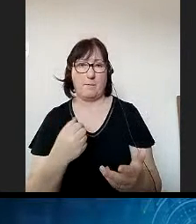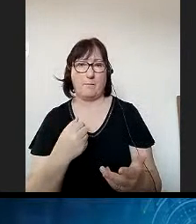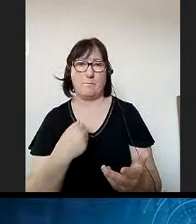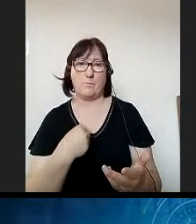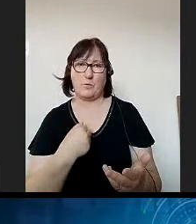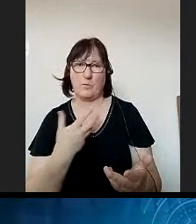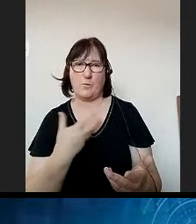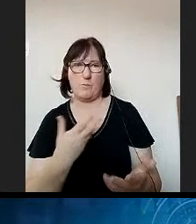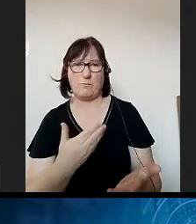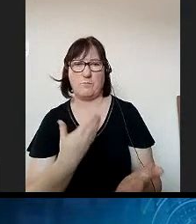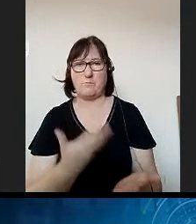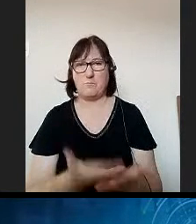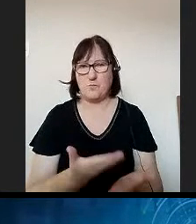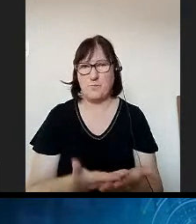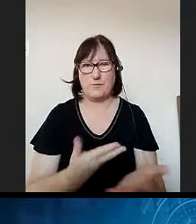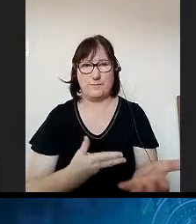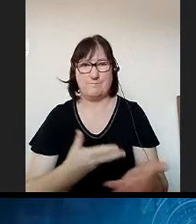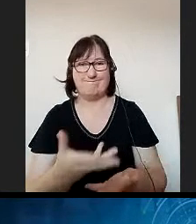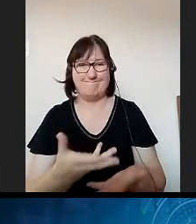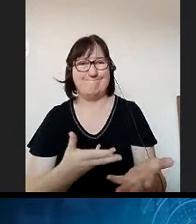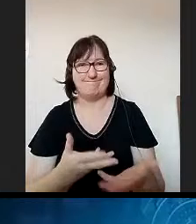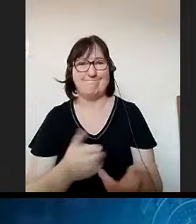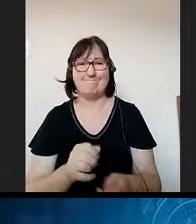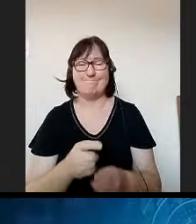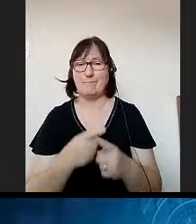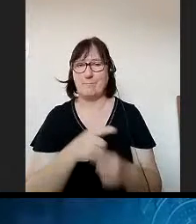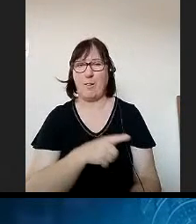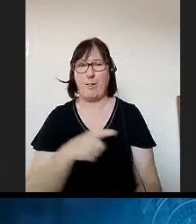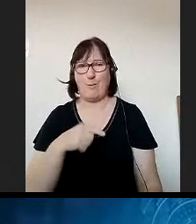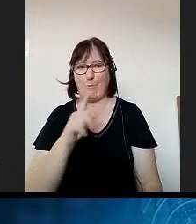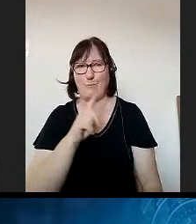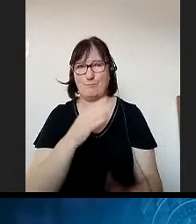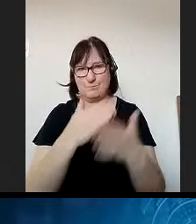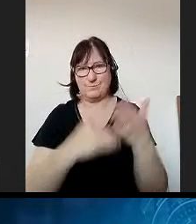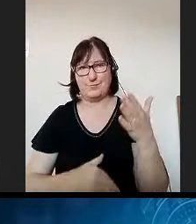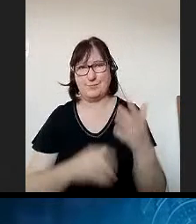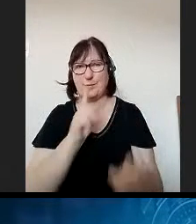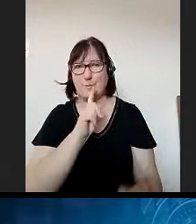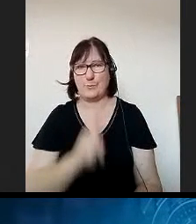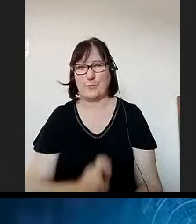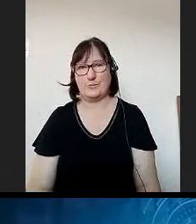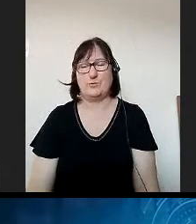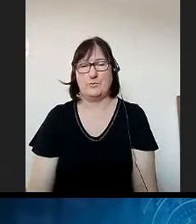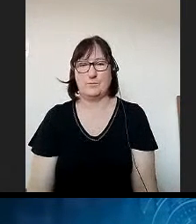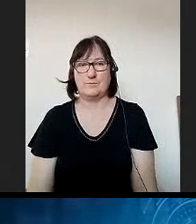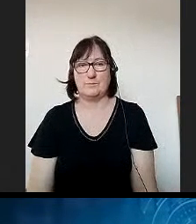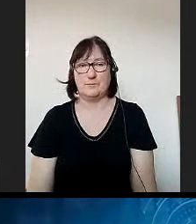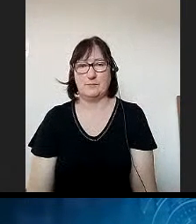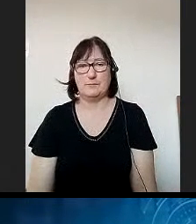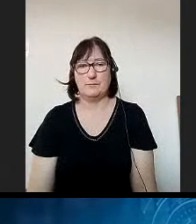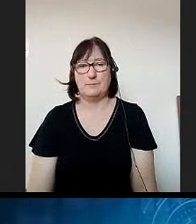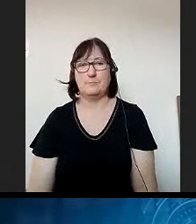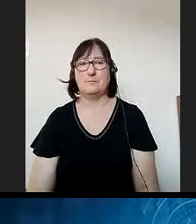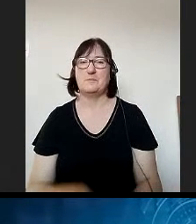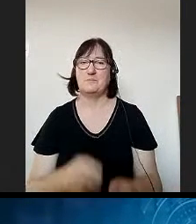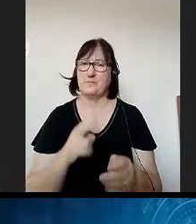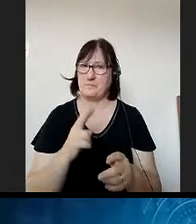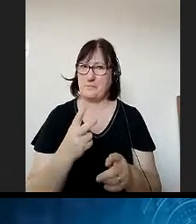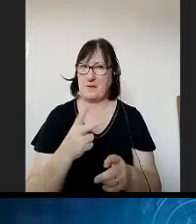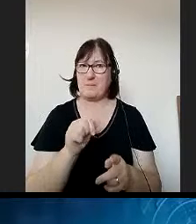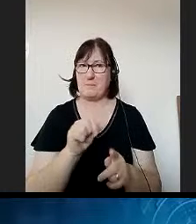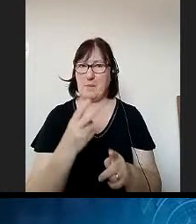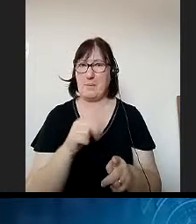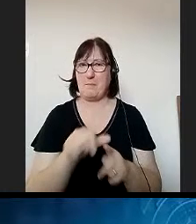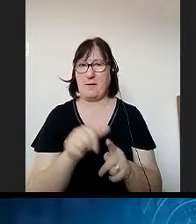Patricia, it's quite a long question. The first part I see more applicable to the legal side to answer, and I think